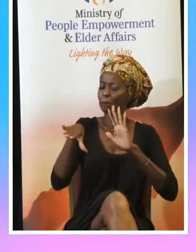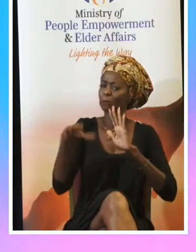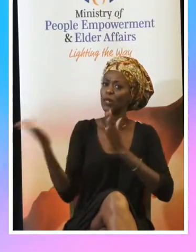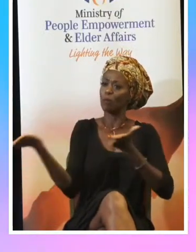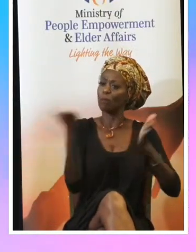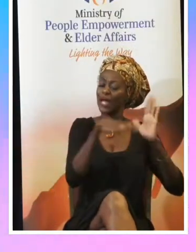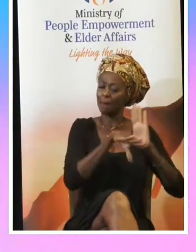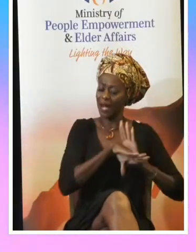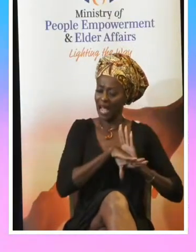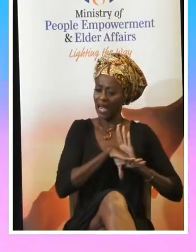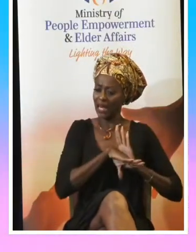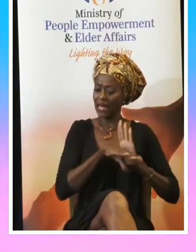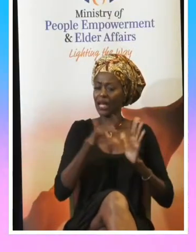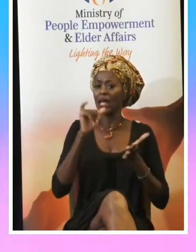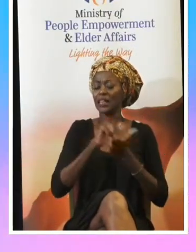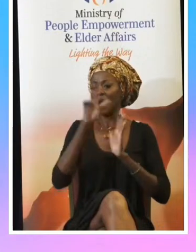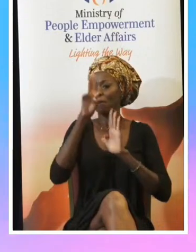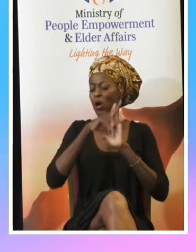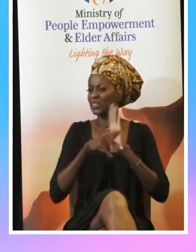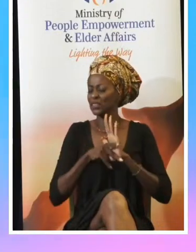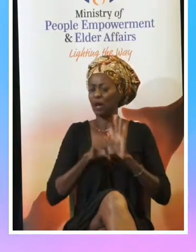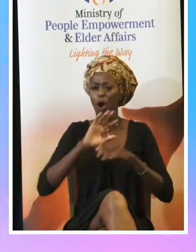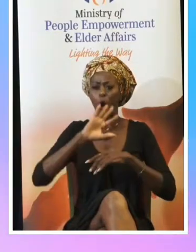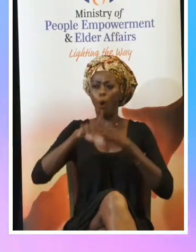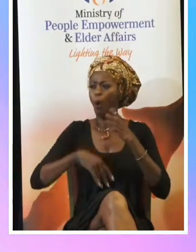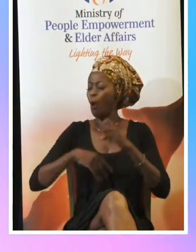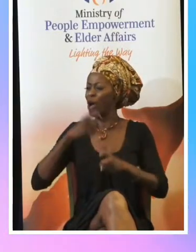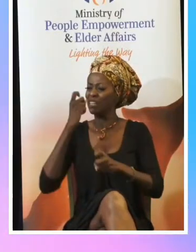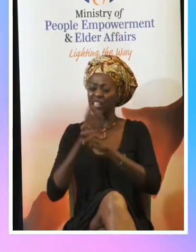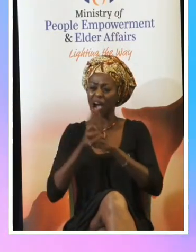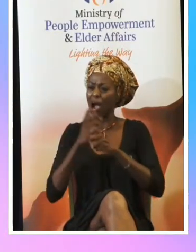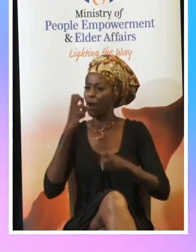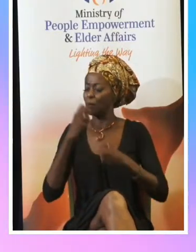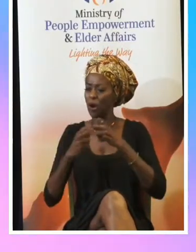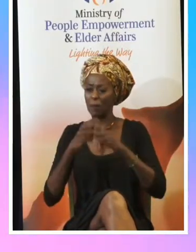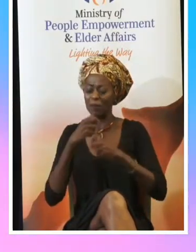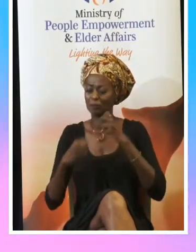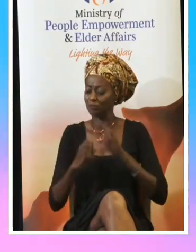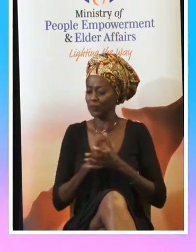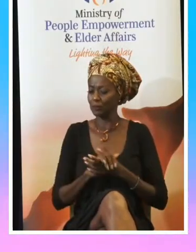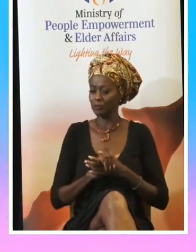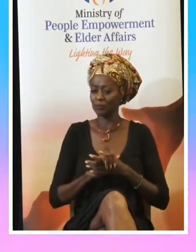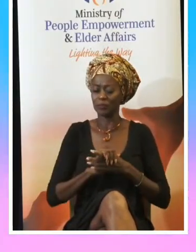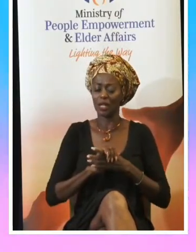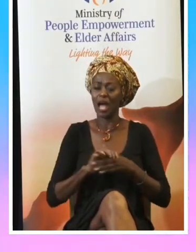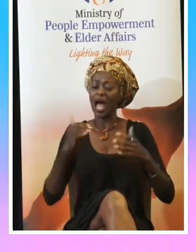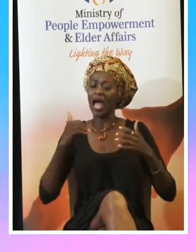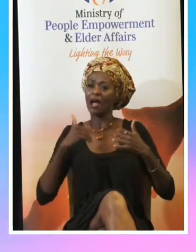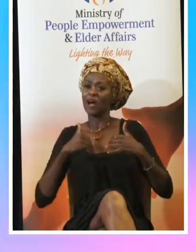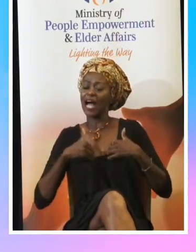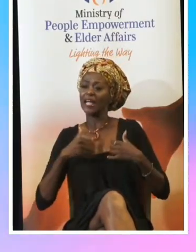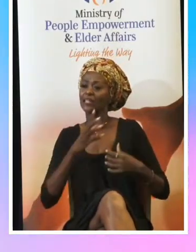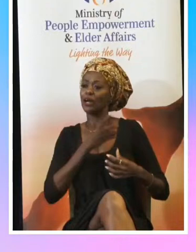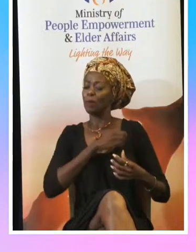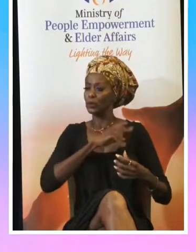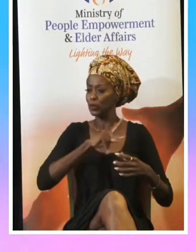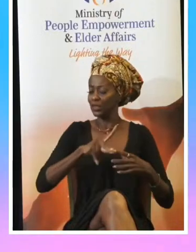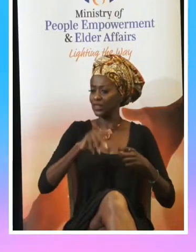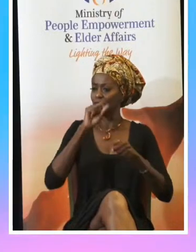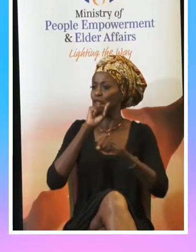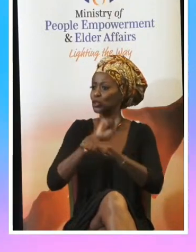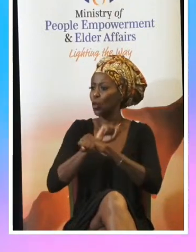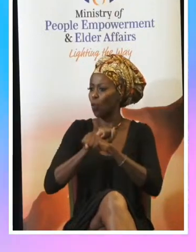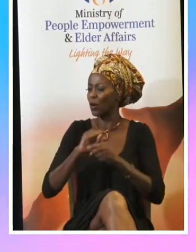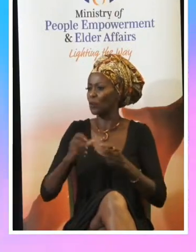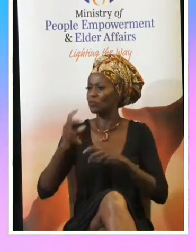And just the very difficult issues. Having had homelessness now, having had the opportunity to work on a number of these issues when I was younger